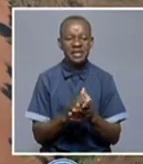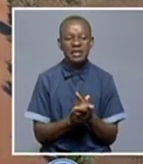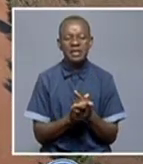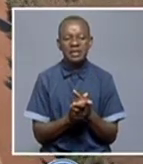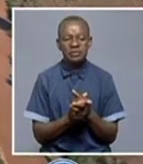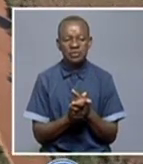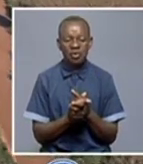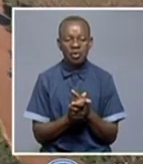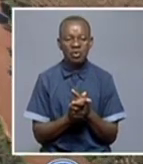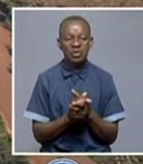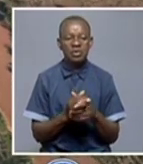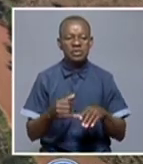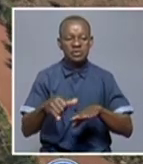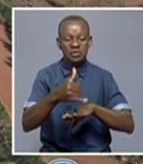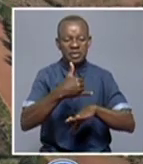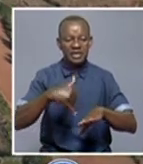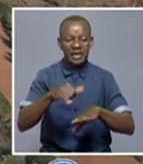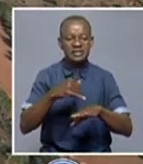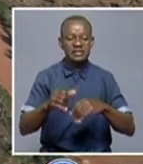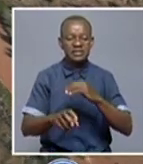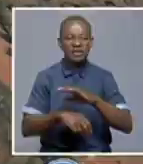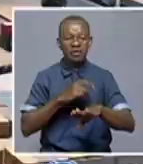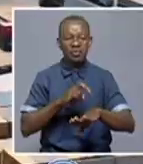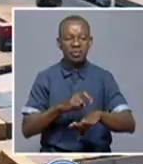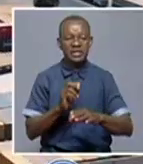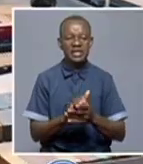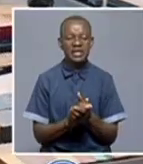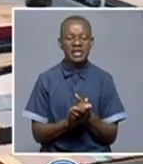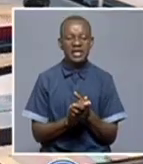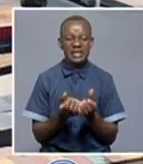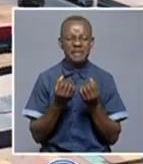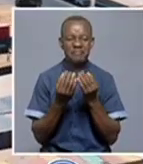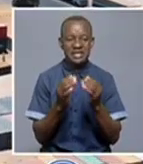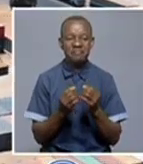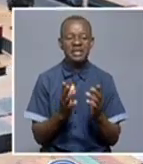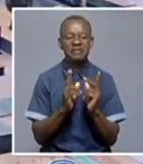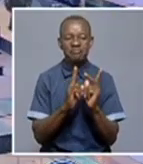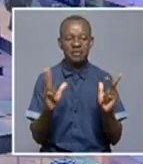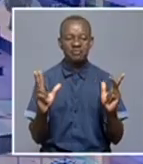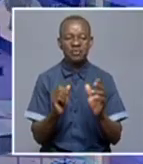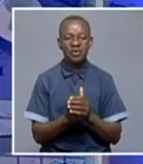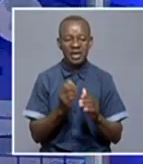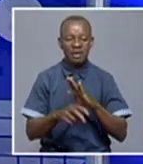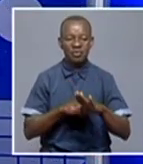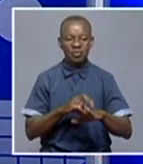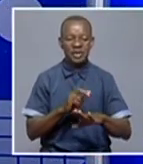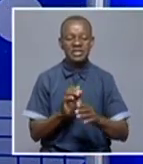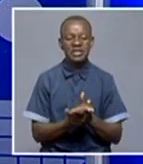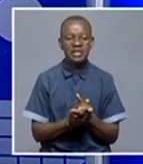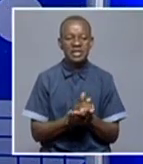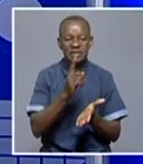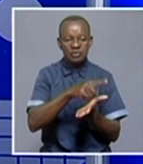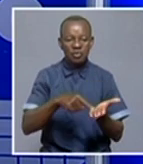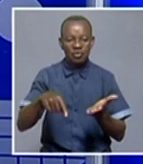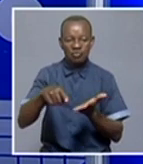are 44 eligible voters who will go to the polls tomorrow. The DRC is such a vast country, the second on the continent,